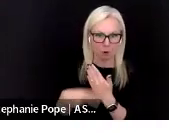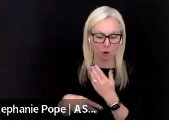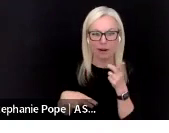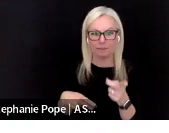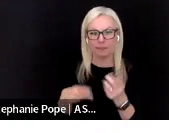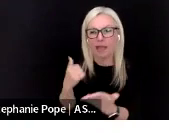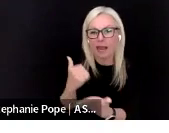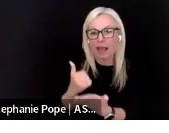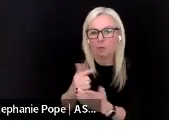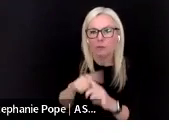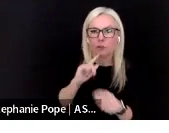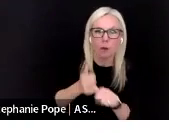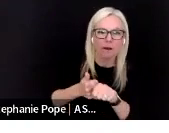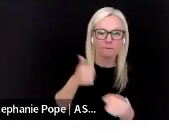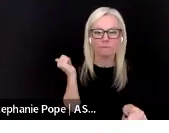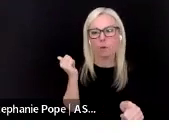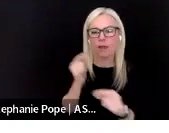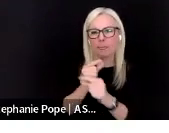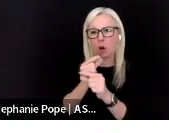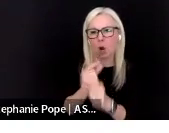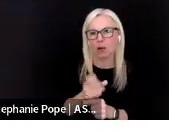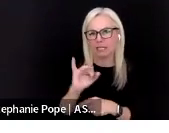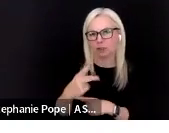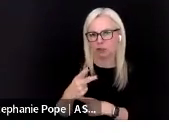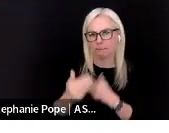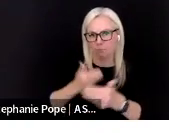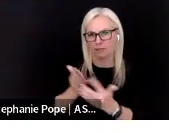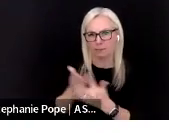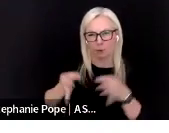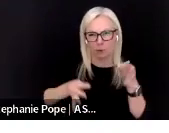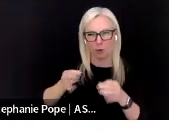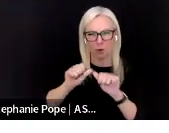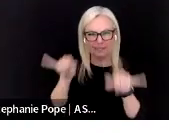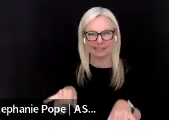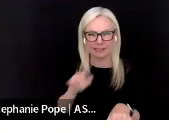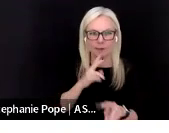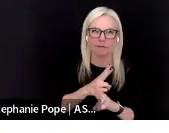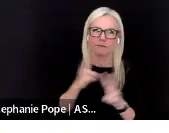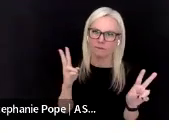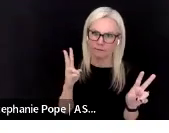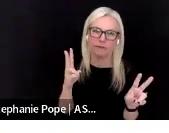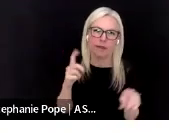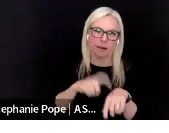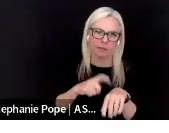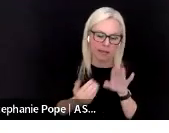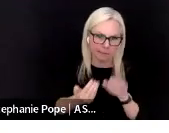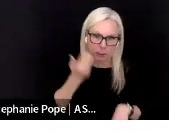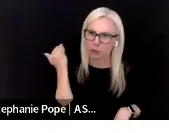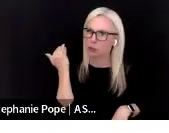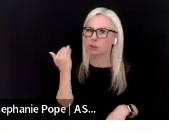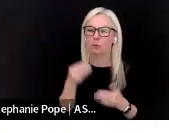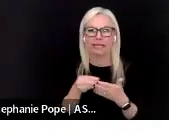that helps to avoid, frankly, the guardianship process through the court system, which can be very onerous and take a really long time and be